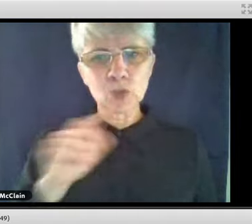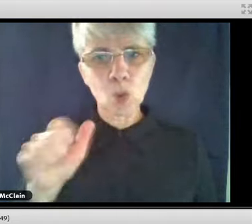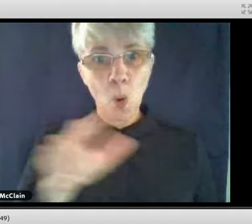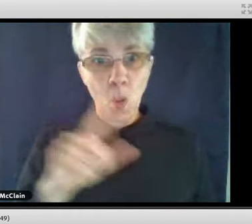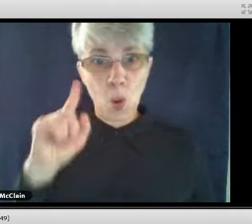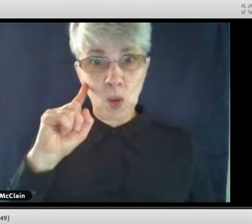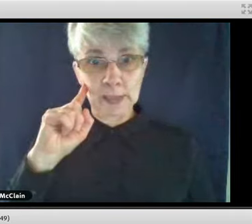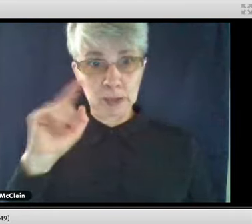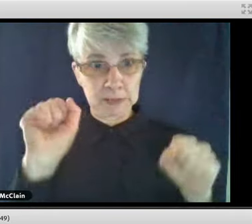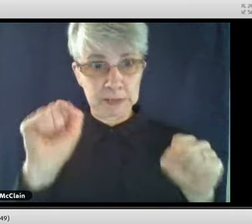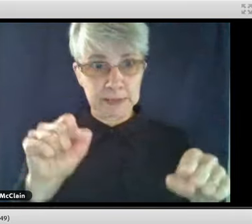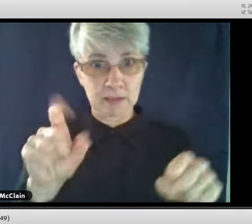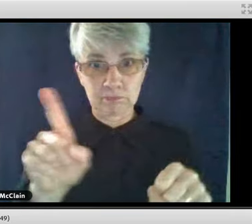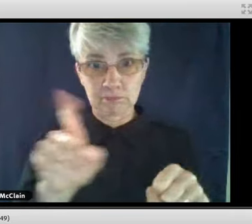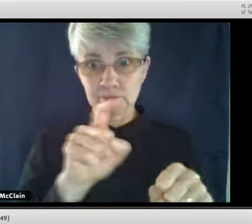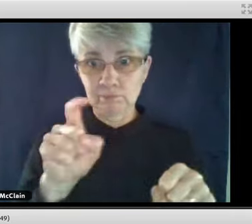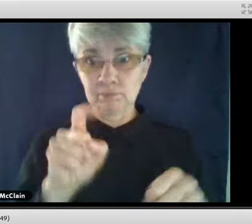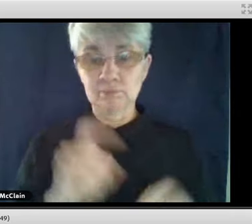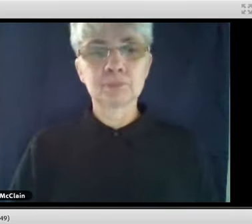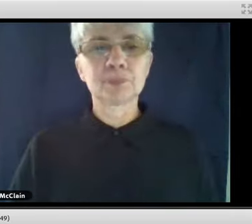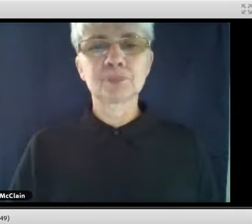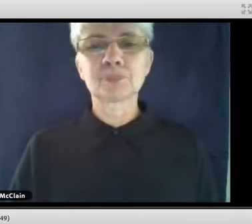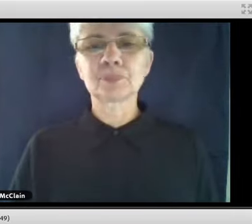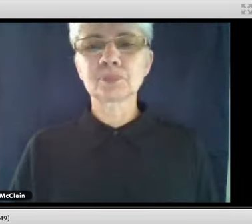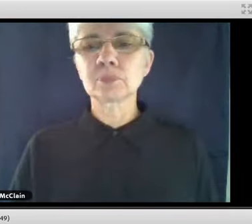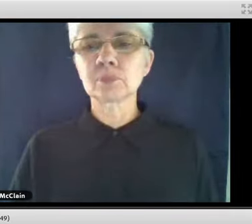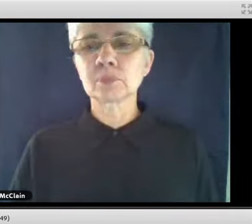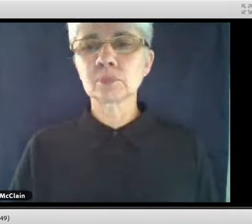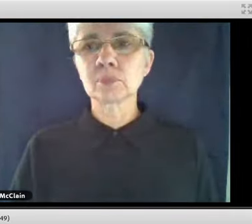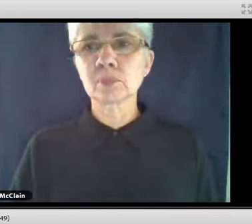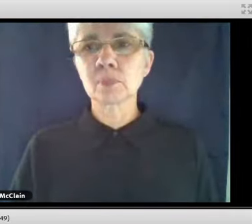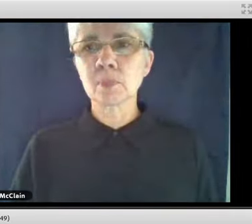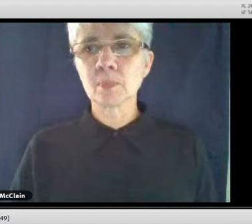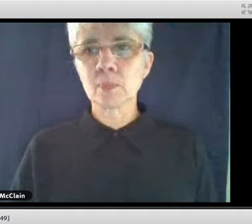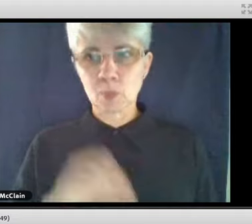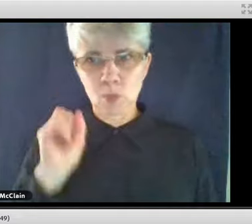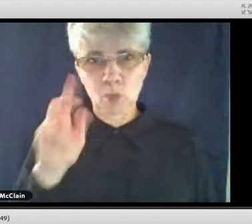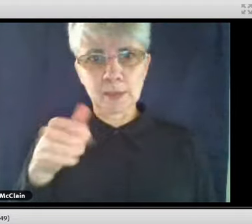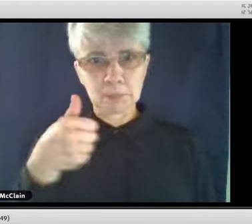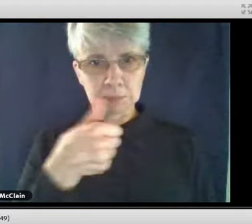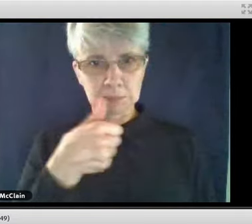everyone can hear us speaking. Okay.